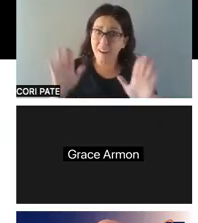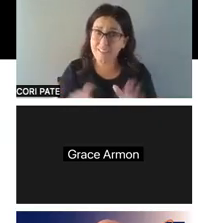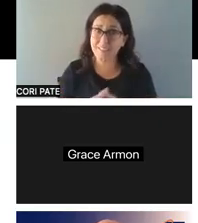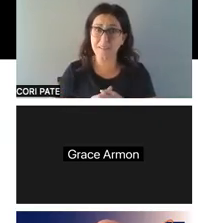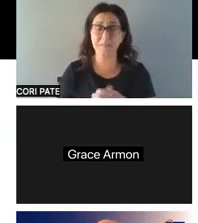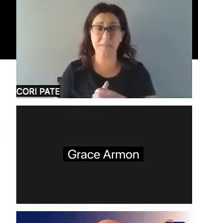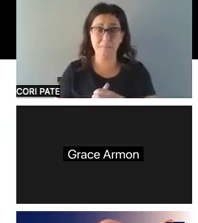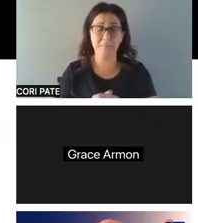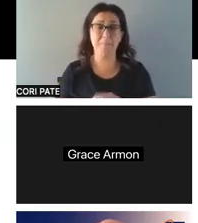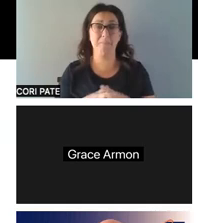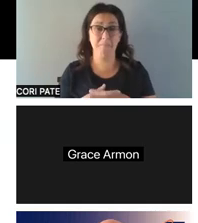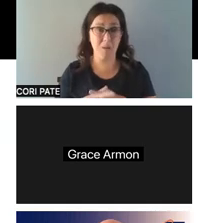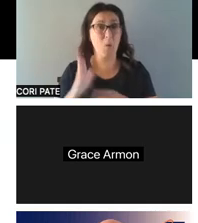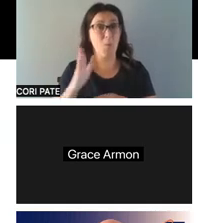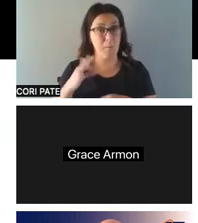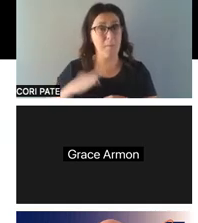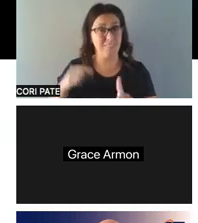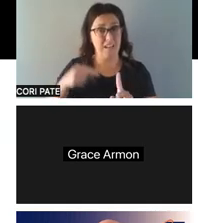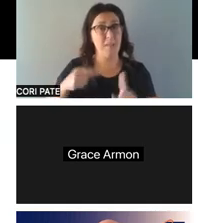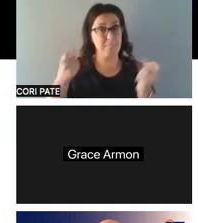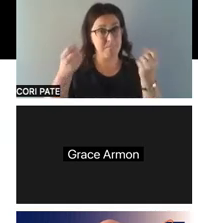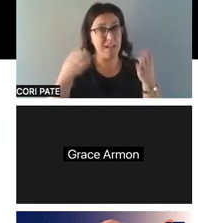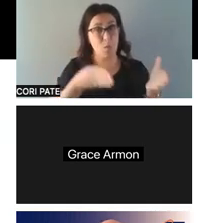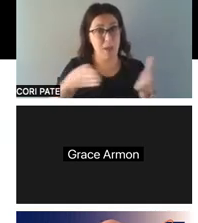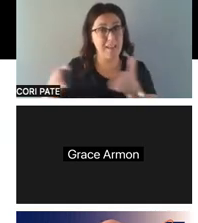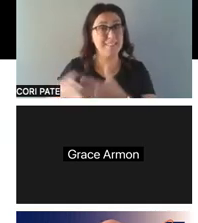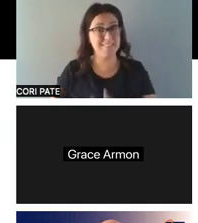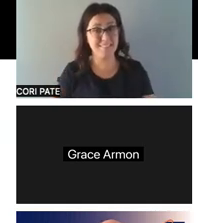going to benefit Barton in so many other ways. Yeah. Uh,